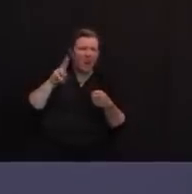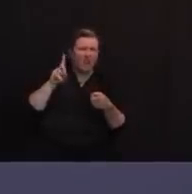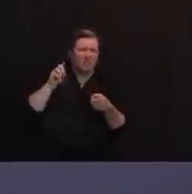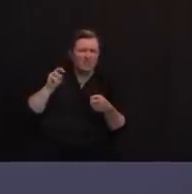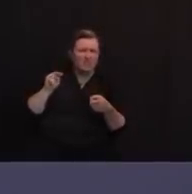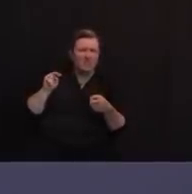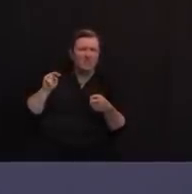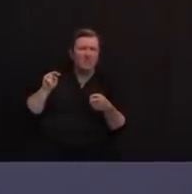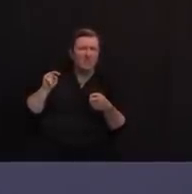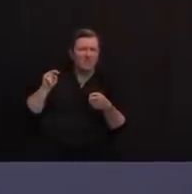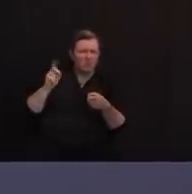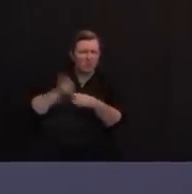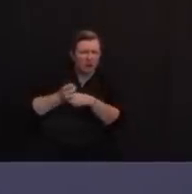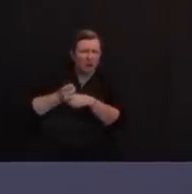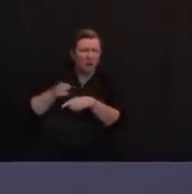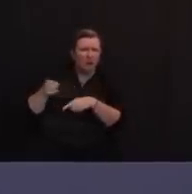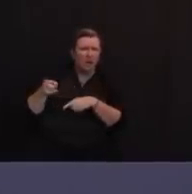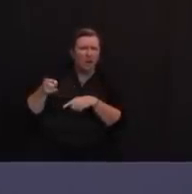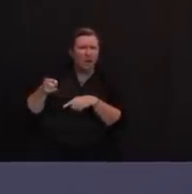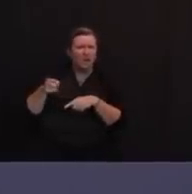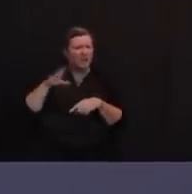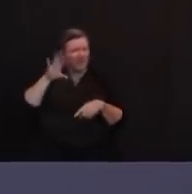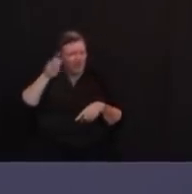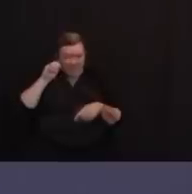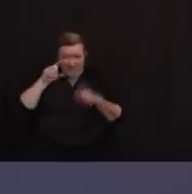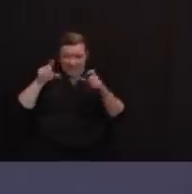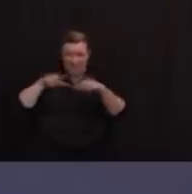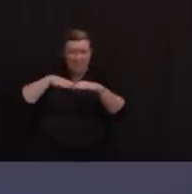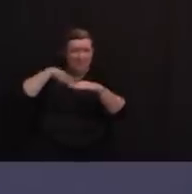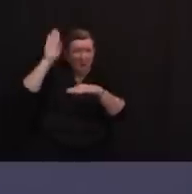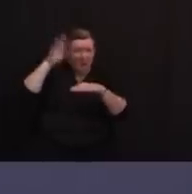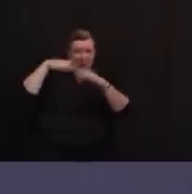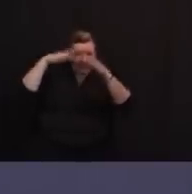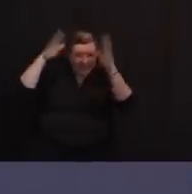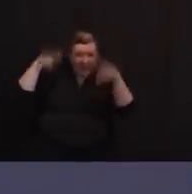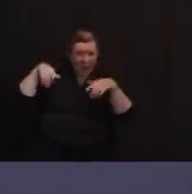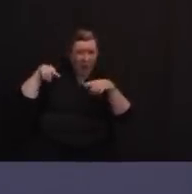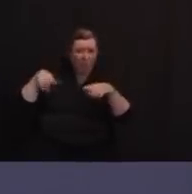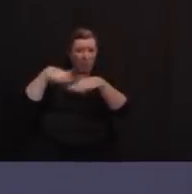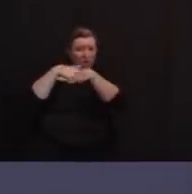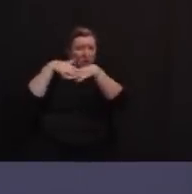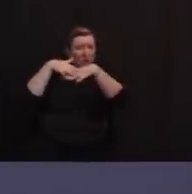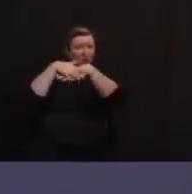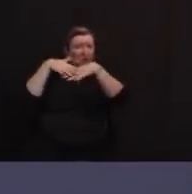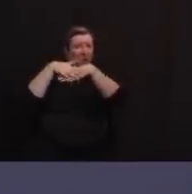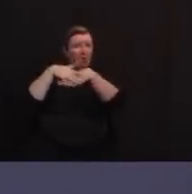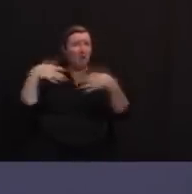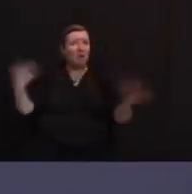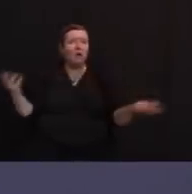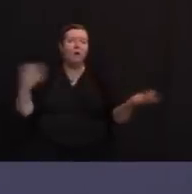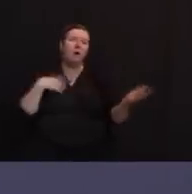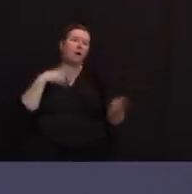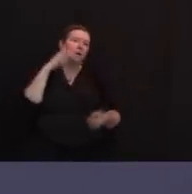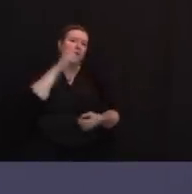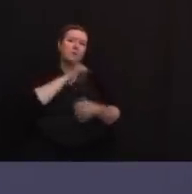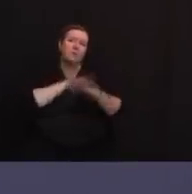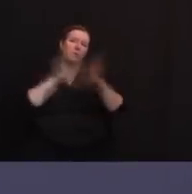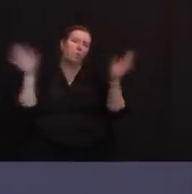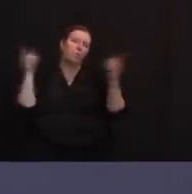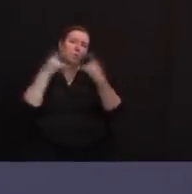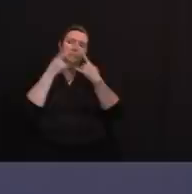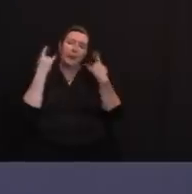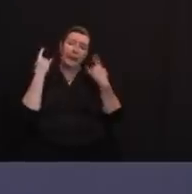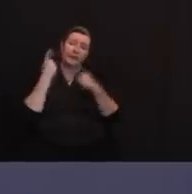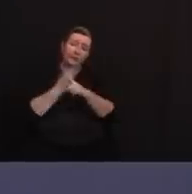an example where you get 50 people inside, I'm guessing not wearing masks and not doing a lot of social distancing, where